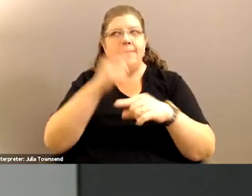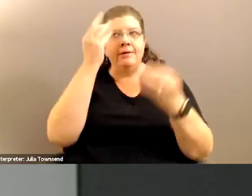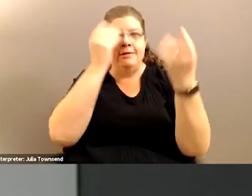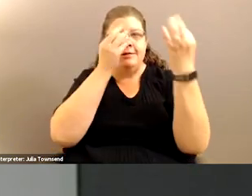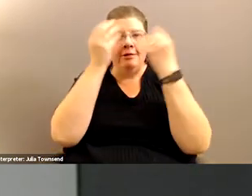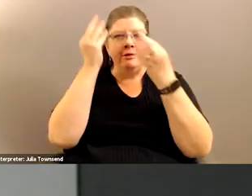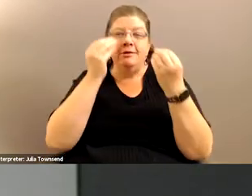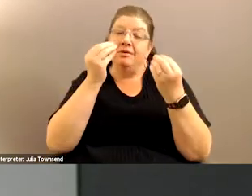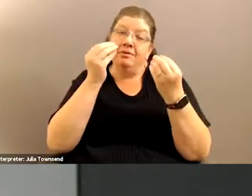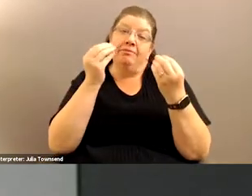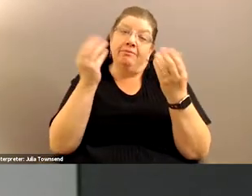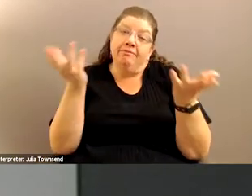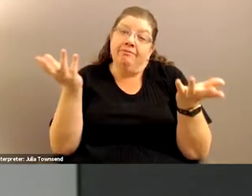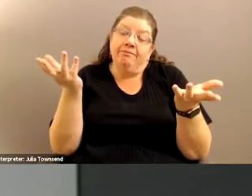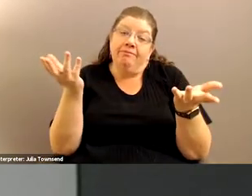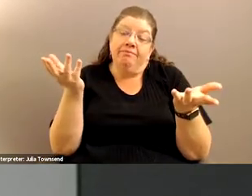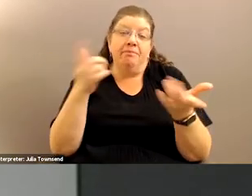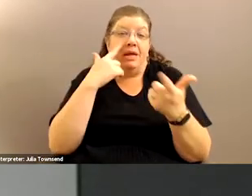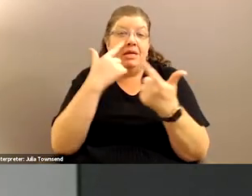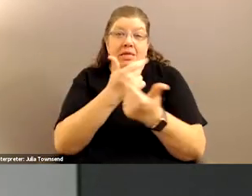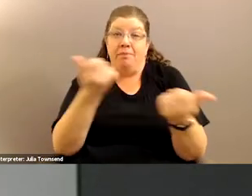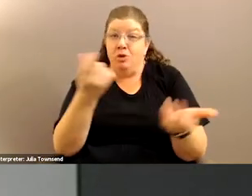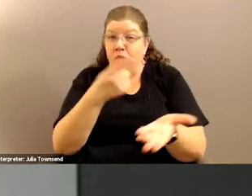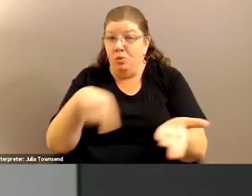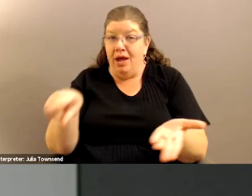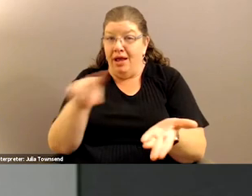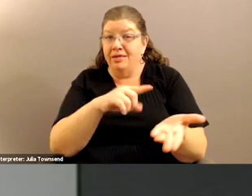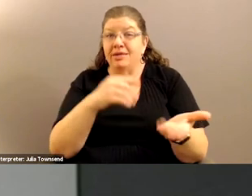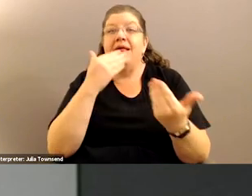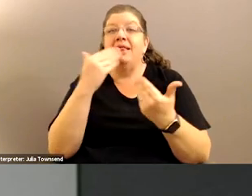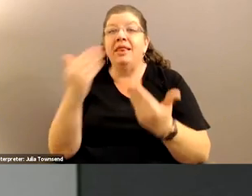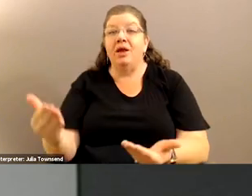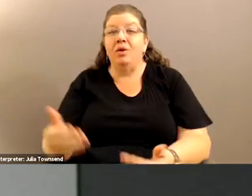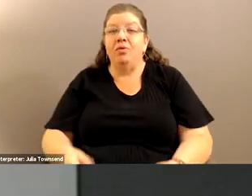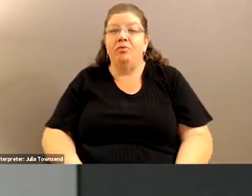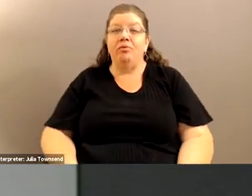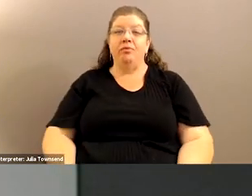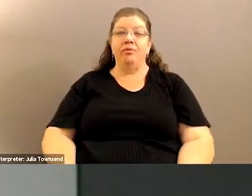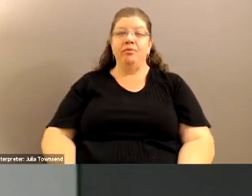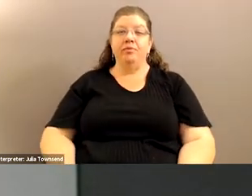but i mean it's up to you guys thank you